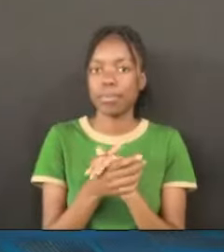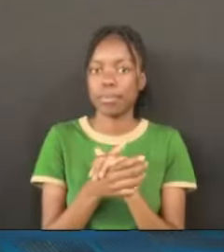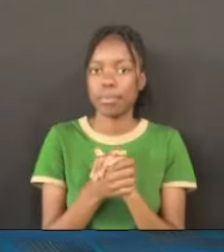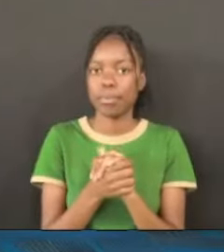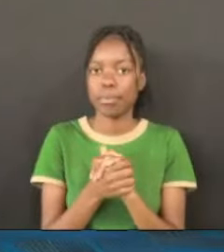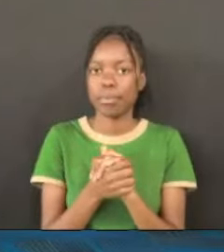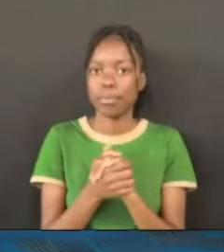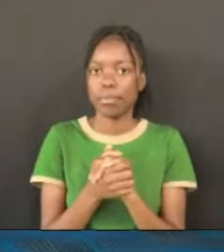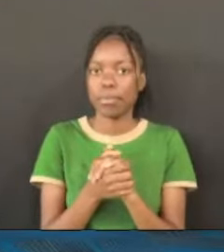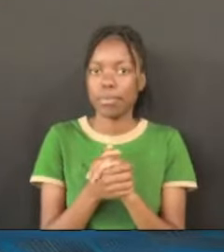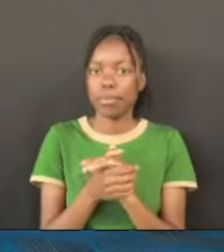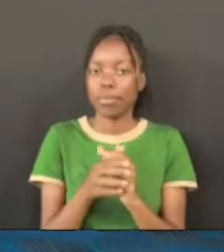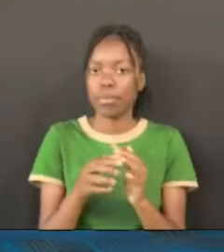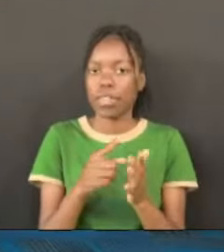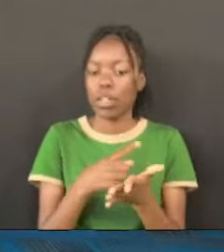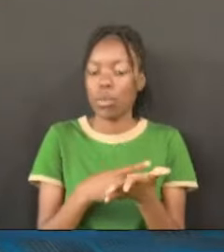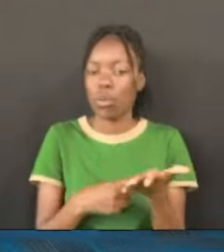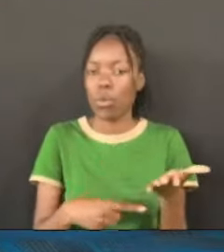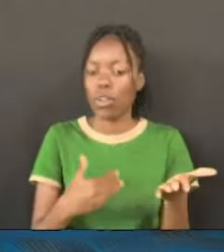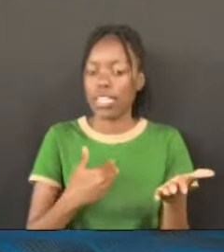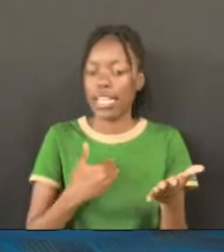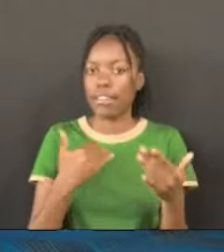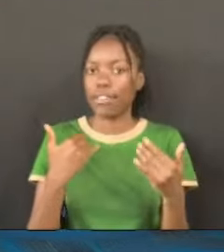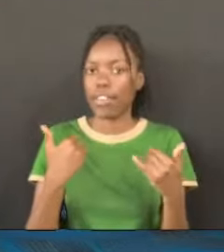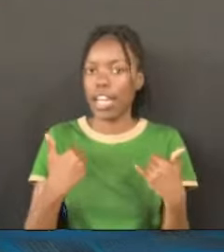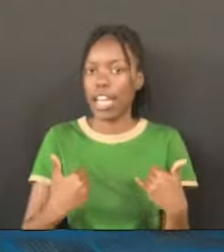What have I to ask?